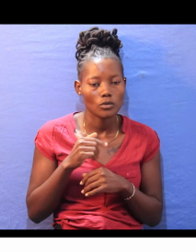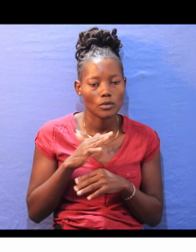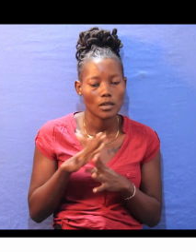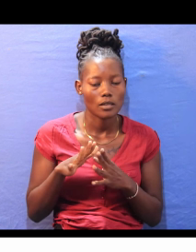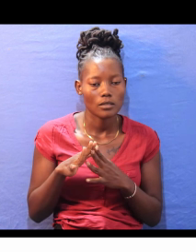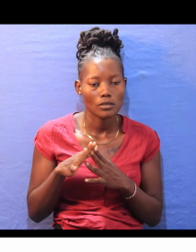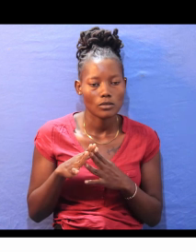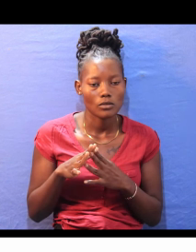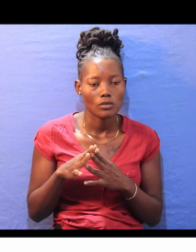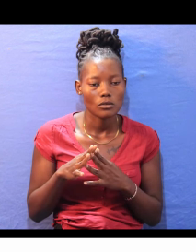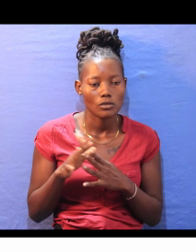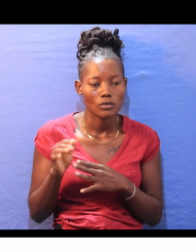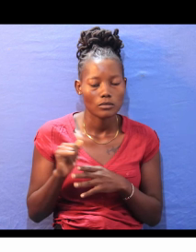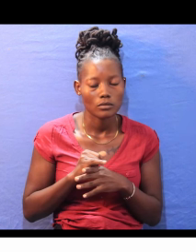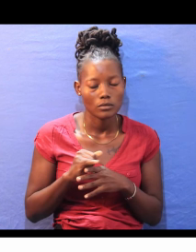healthy.